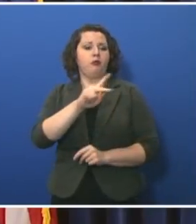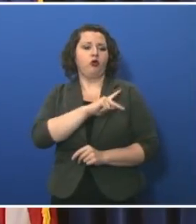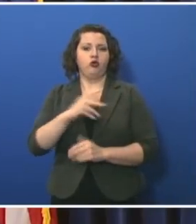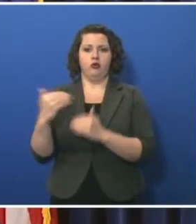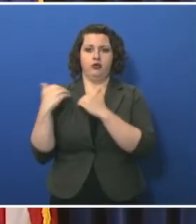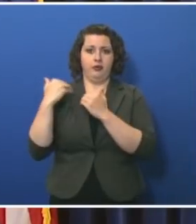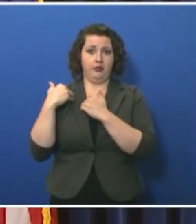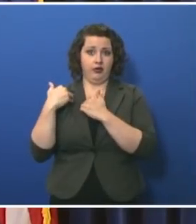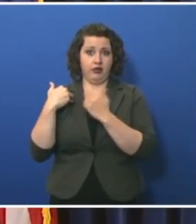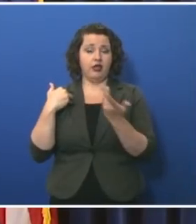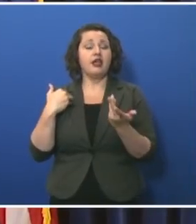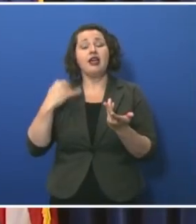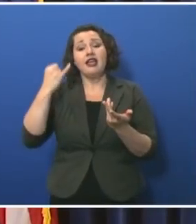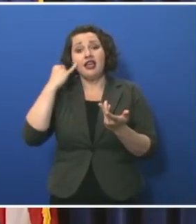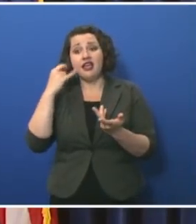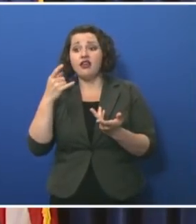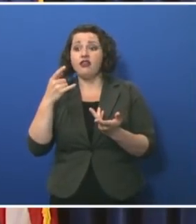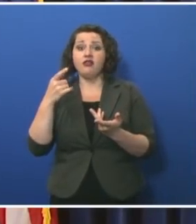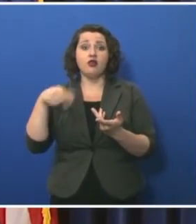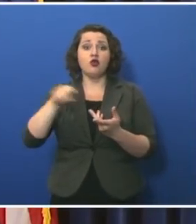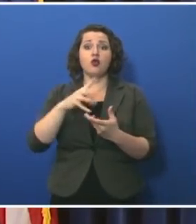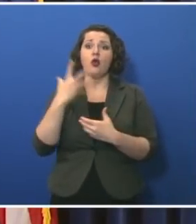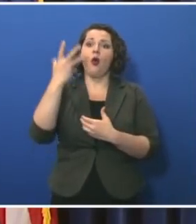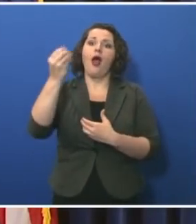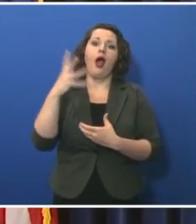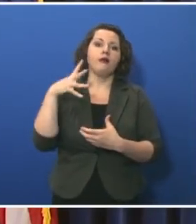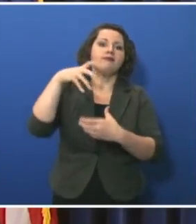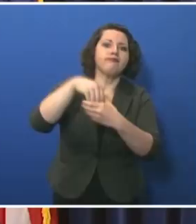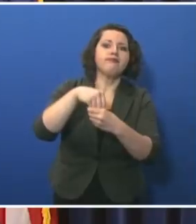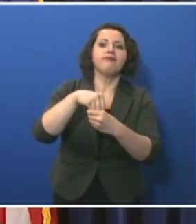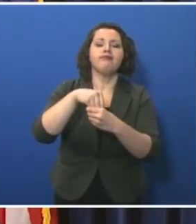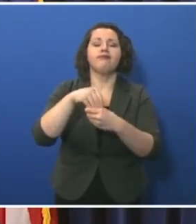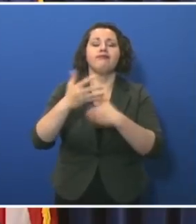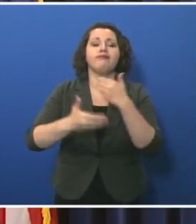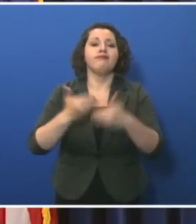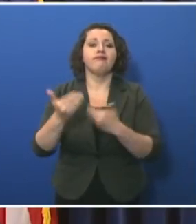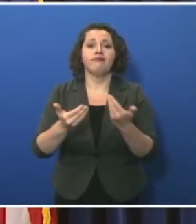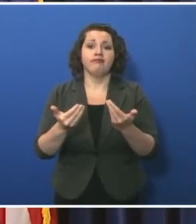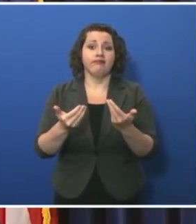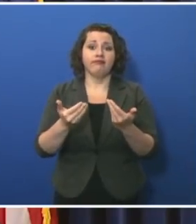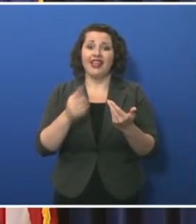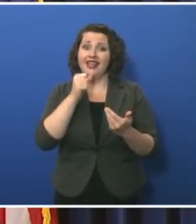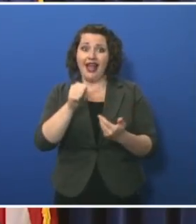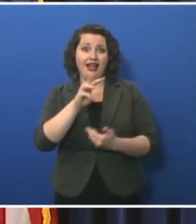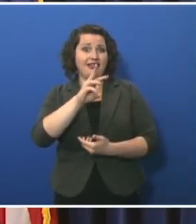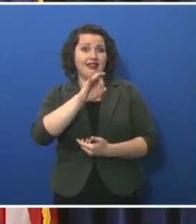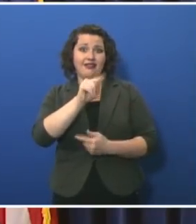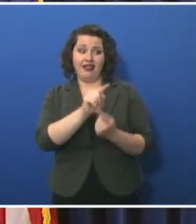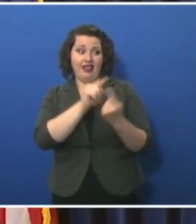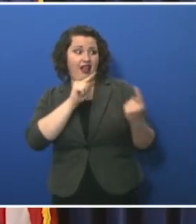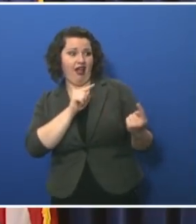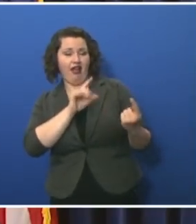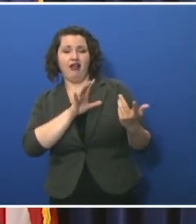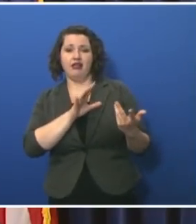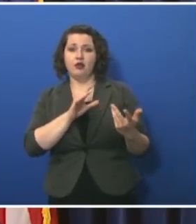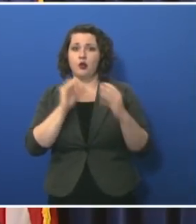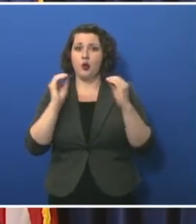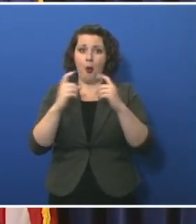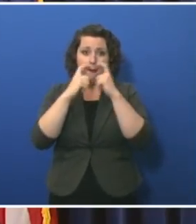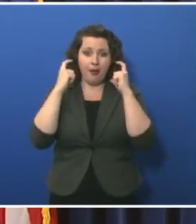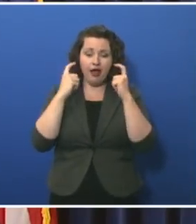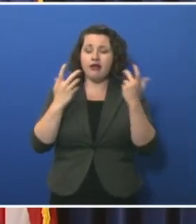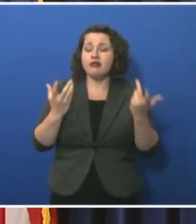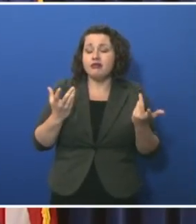you're going to participate or do things that where we're not, implementing 6 feet social distancing or not wearing a mask, then